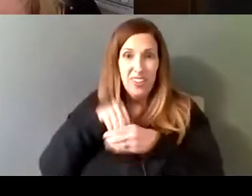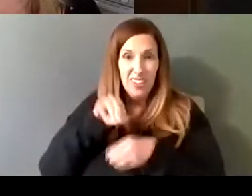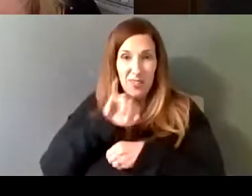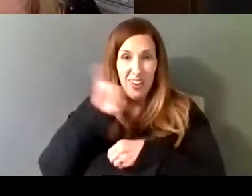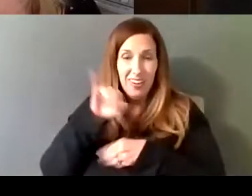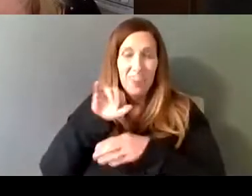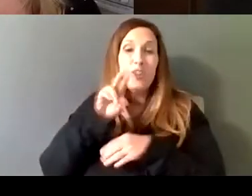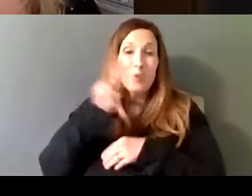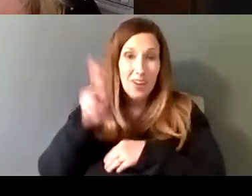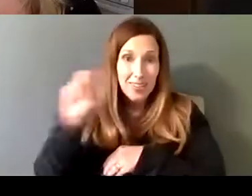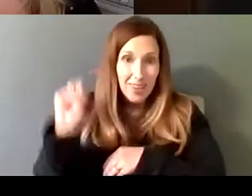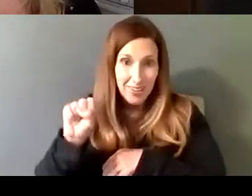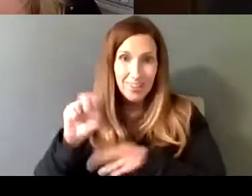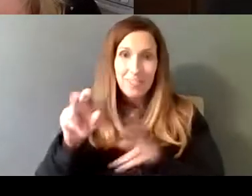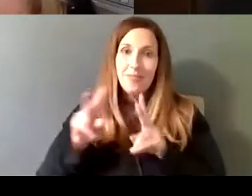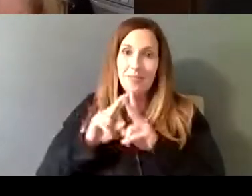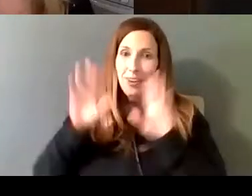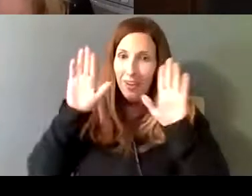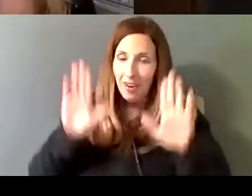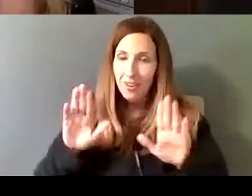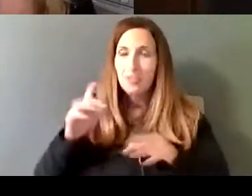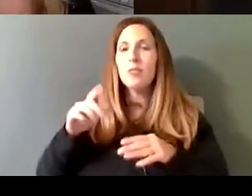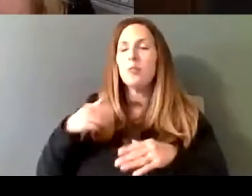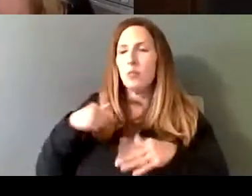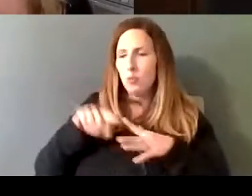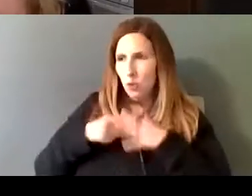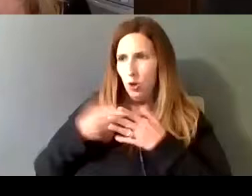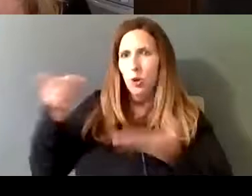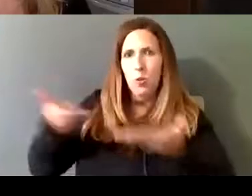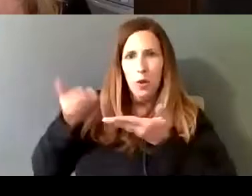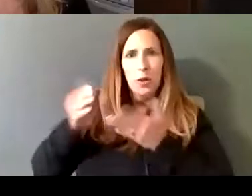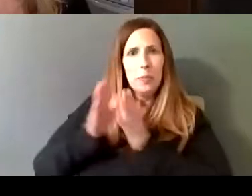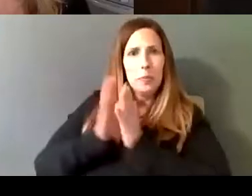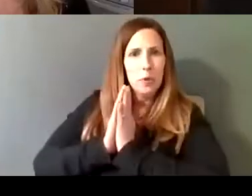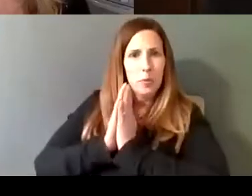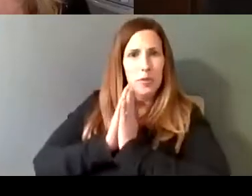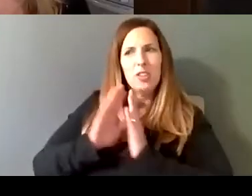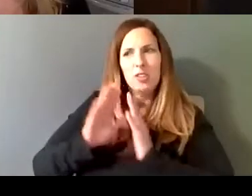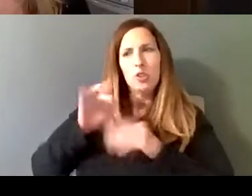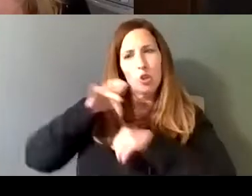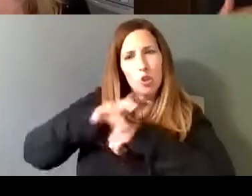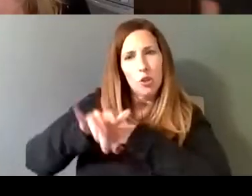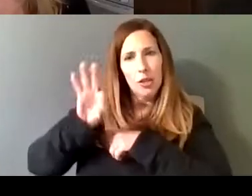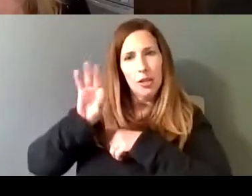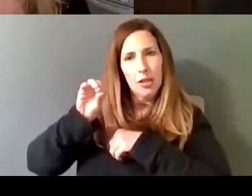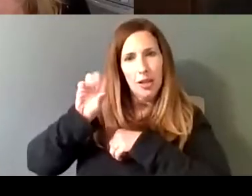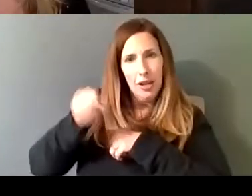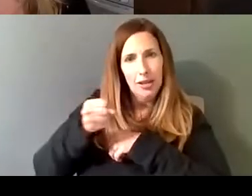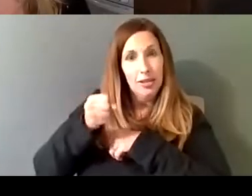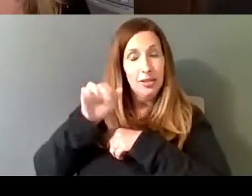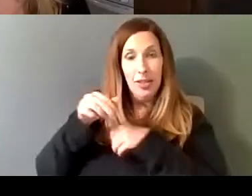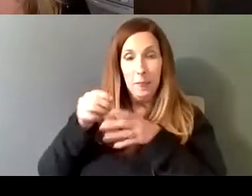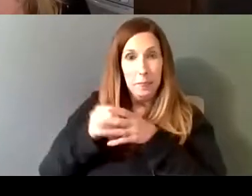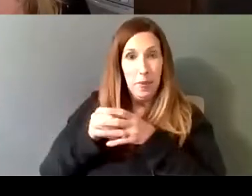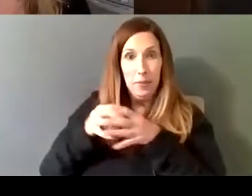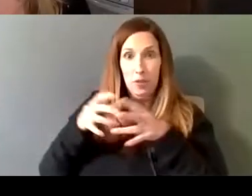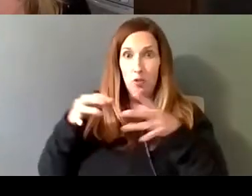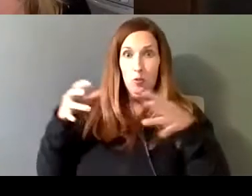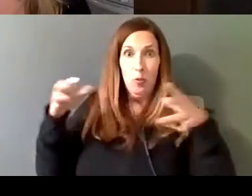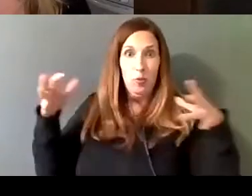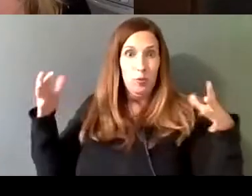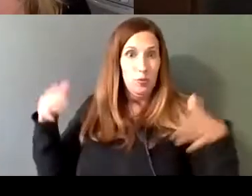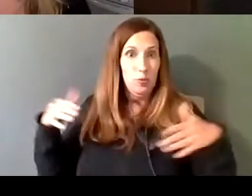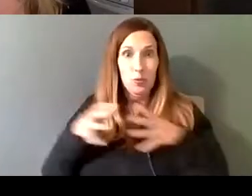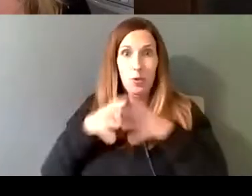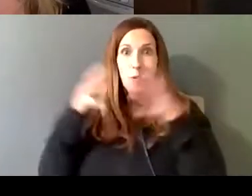We started welcoming refugees from Burma around early 90s, and then that population has just grown so much in Indianapolis, and